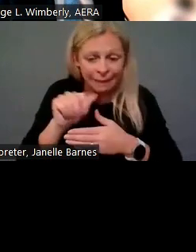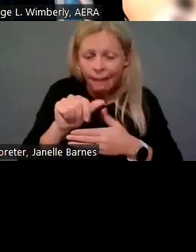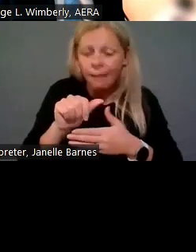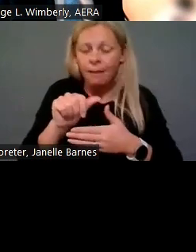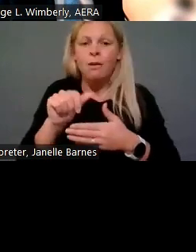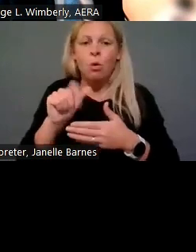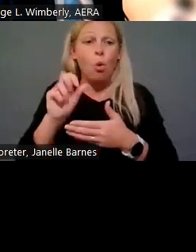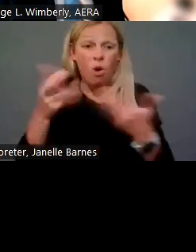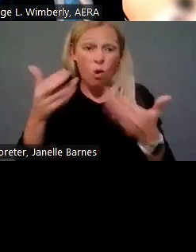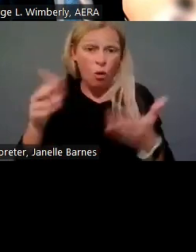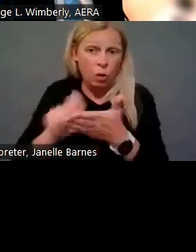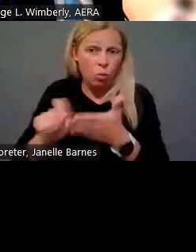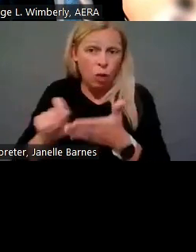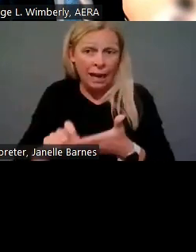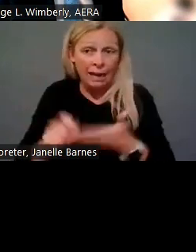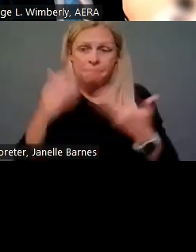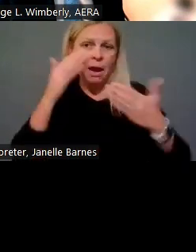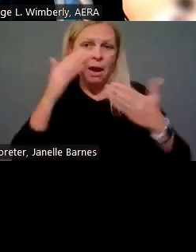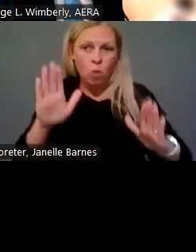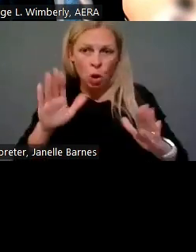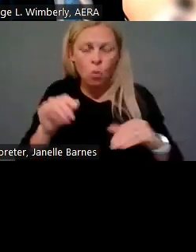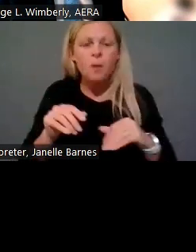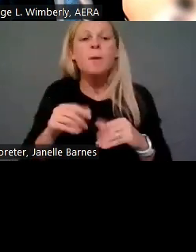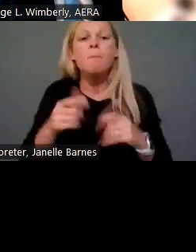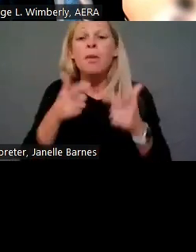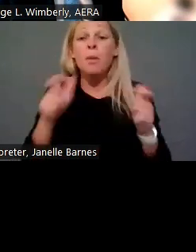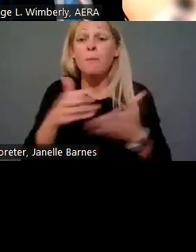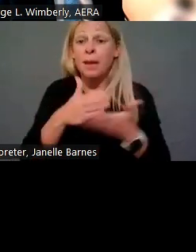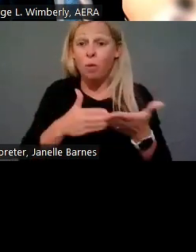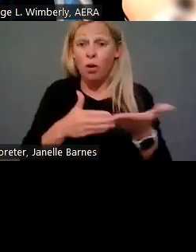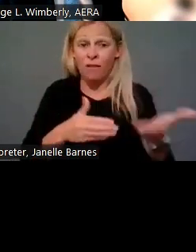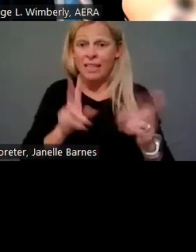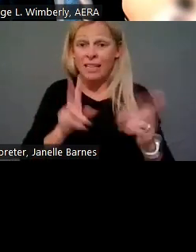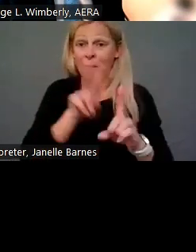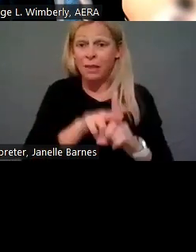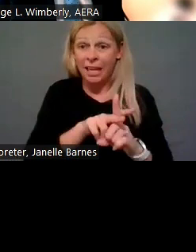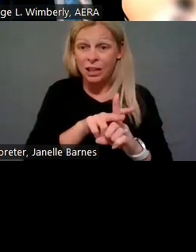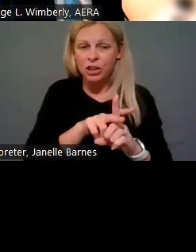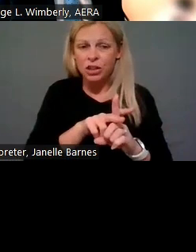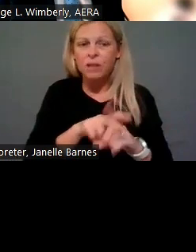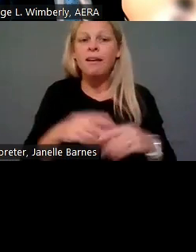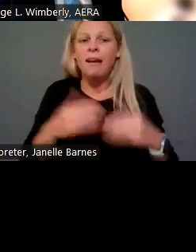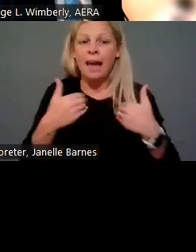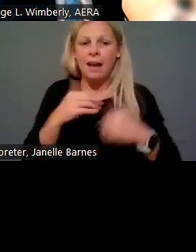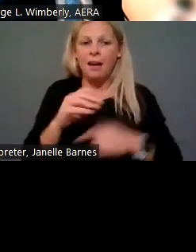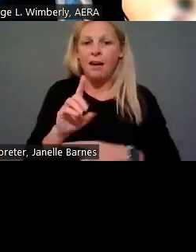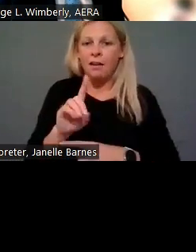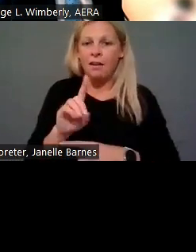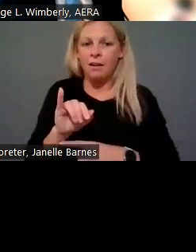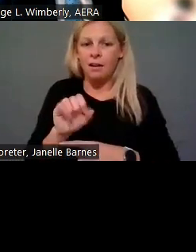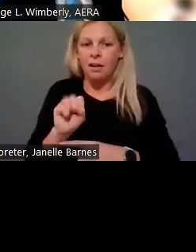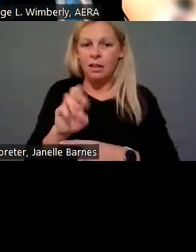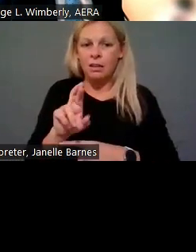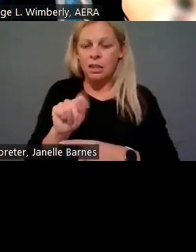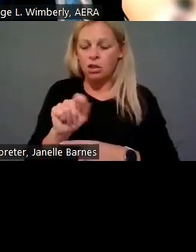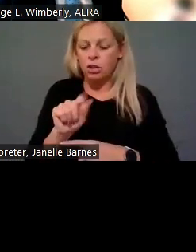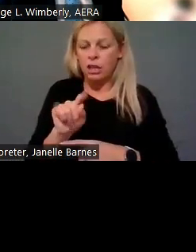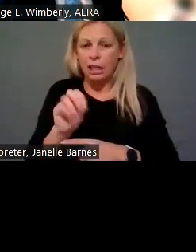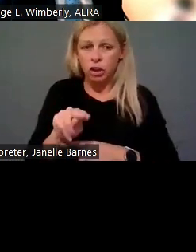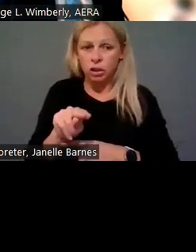So the big thing about this application is that there is a dissertation prospectus that's